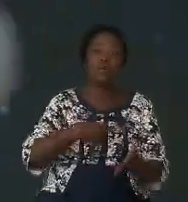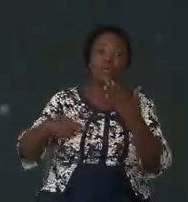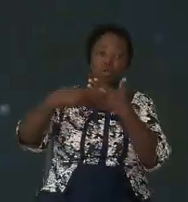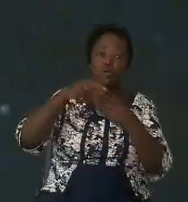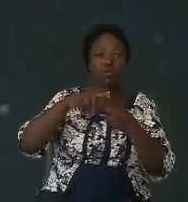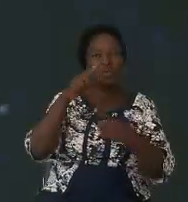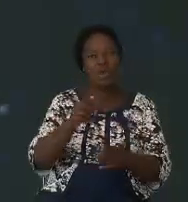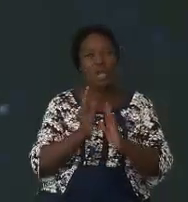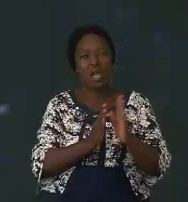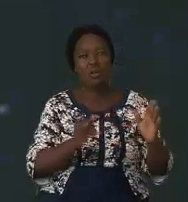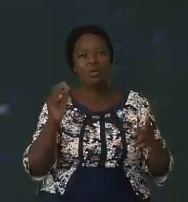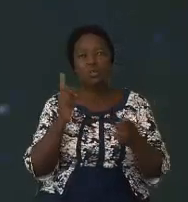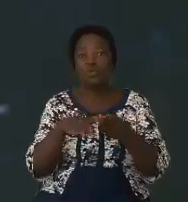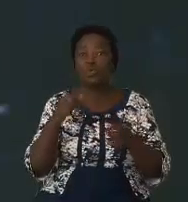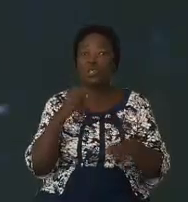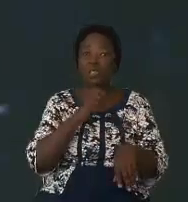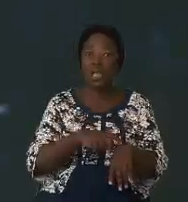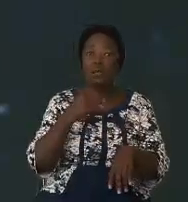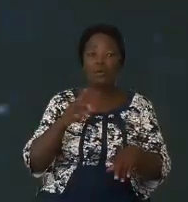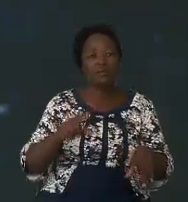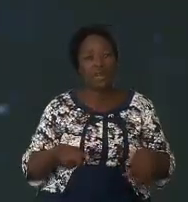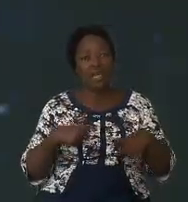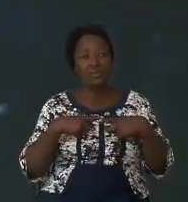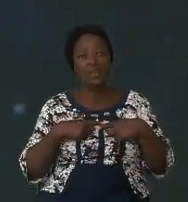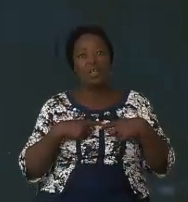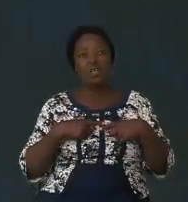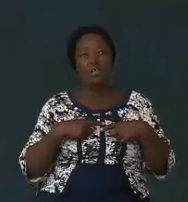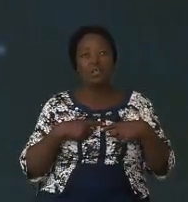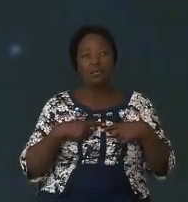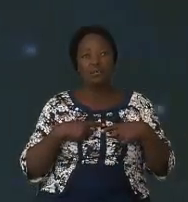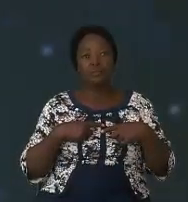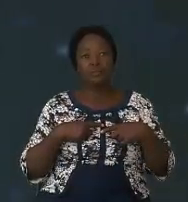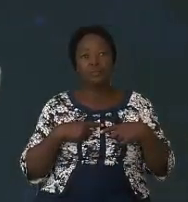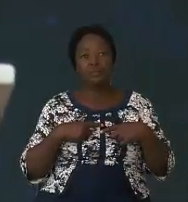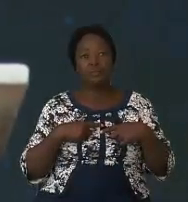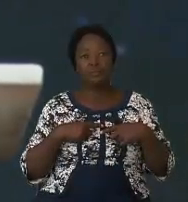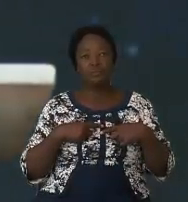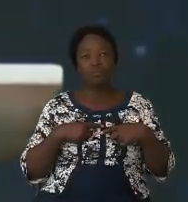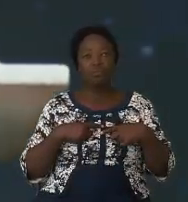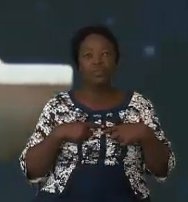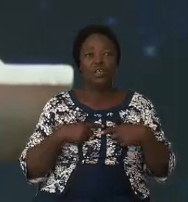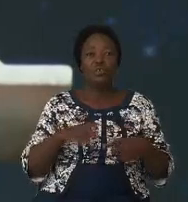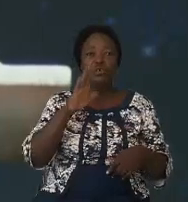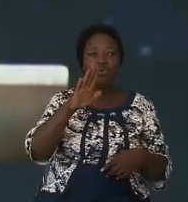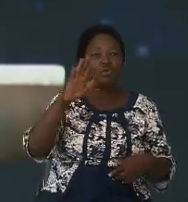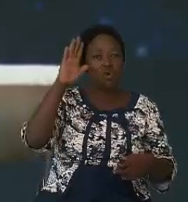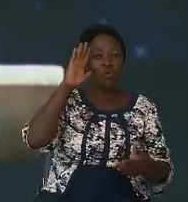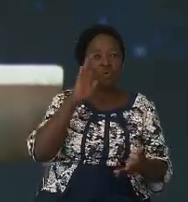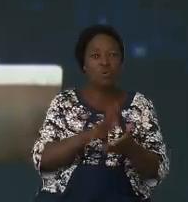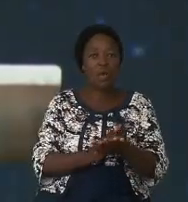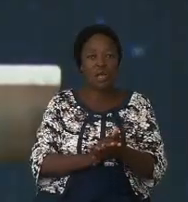appointed, I will return unto thee according to the time of life. And